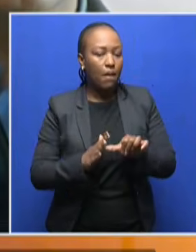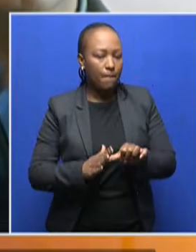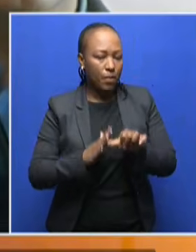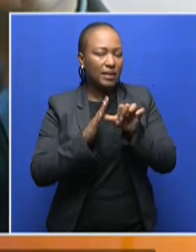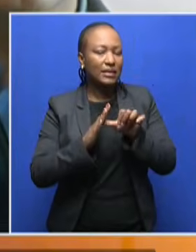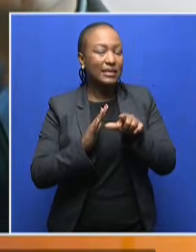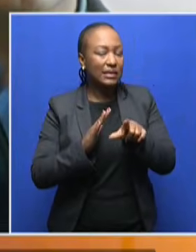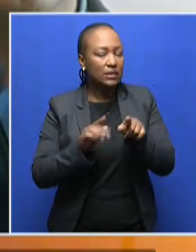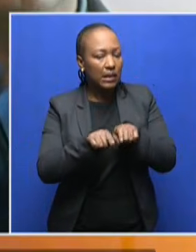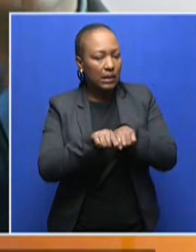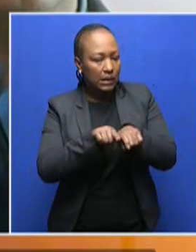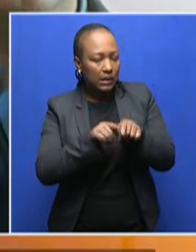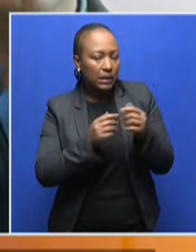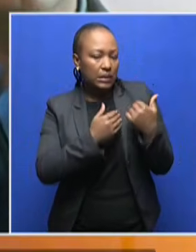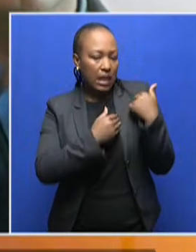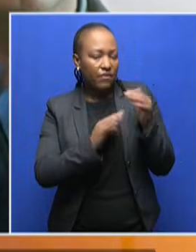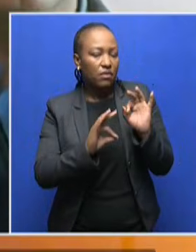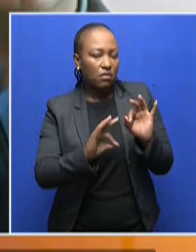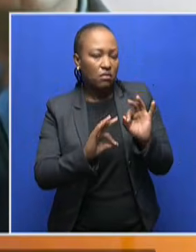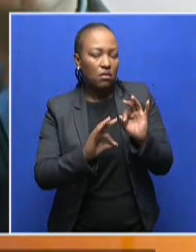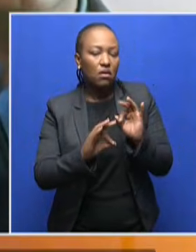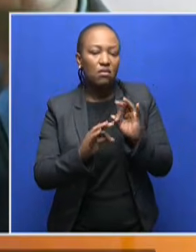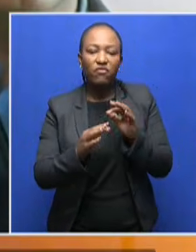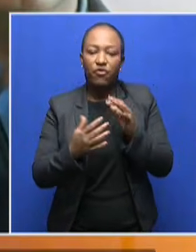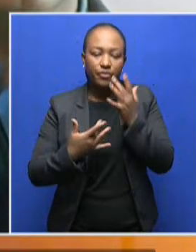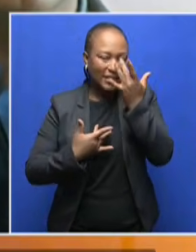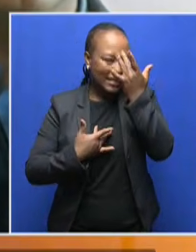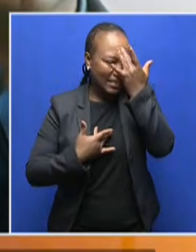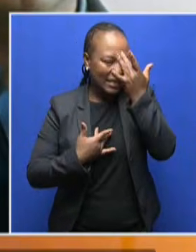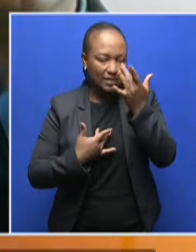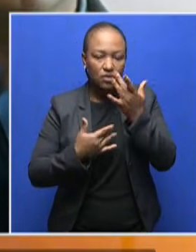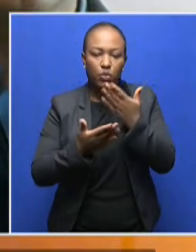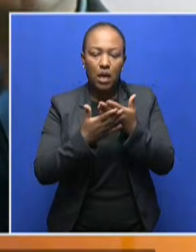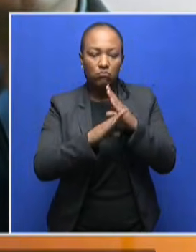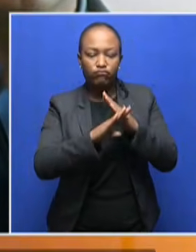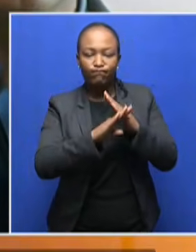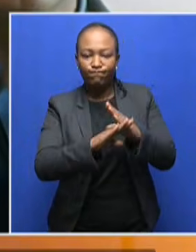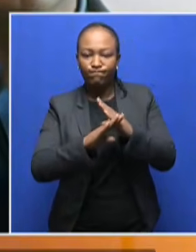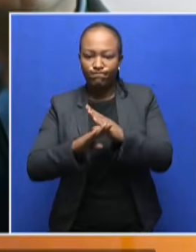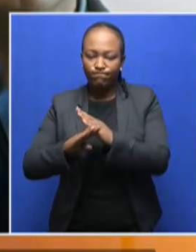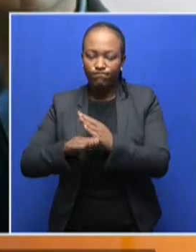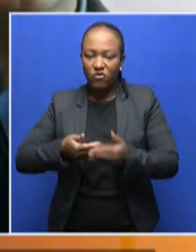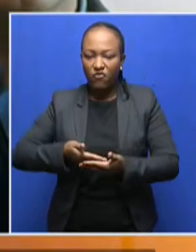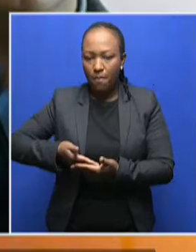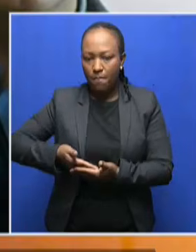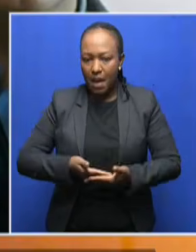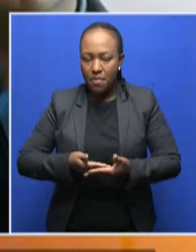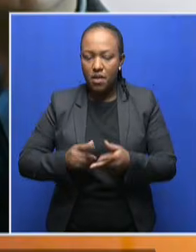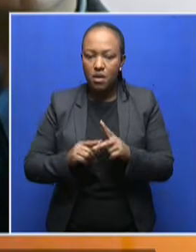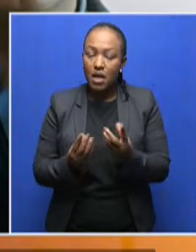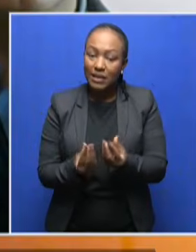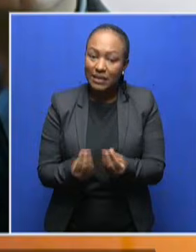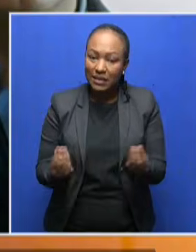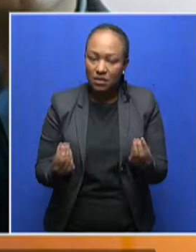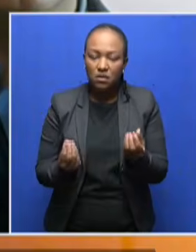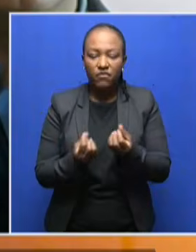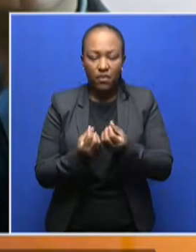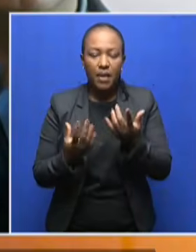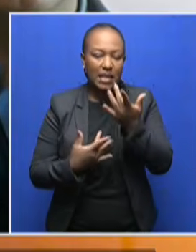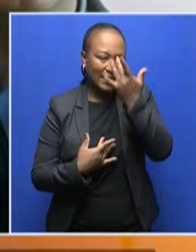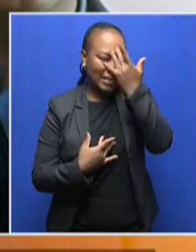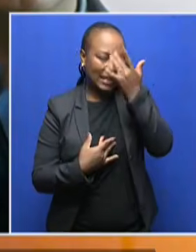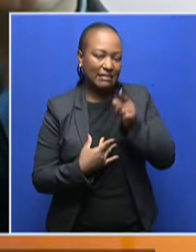be effective in preventing illness and disease in children for many diseases. And